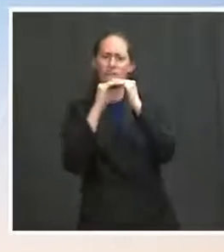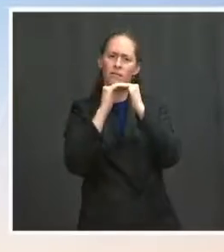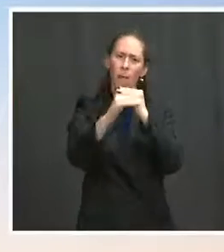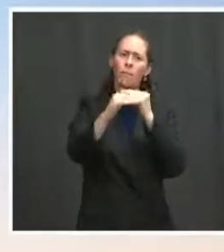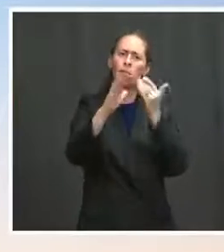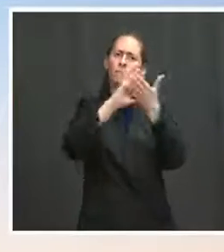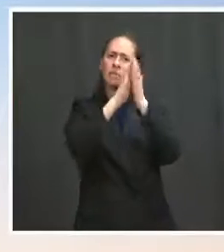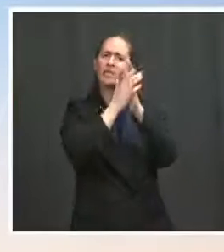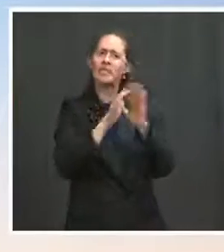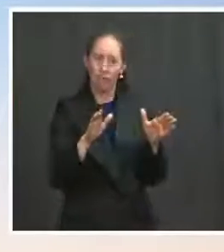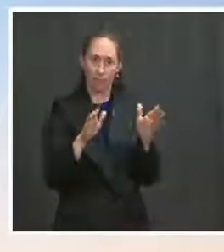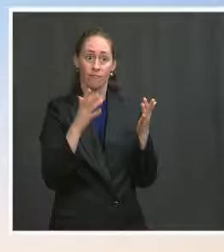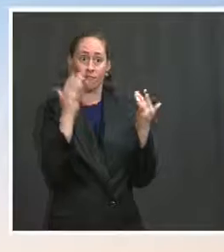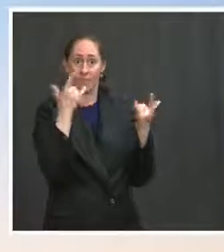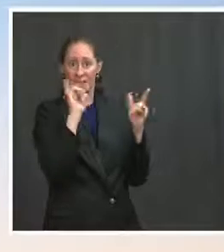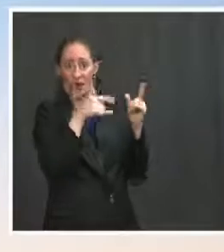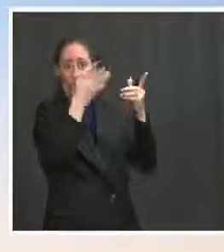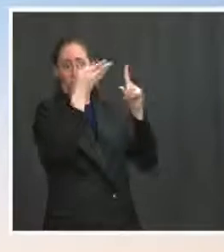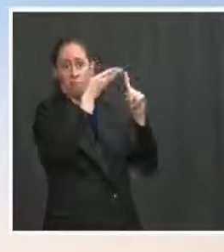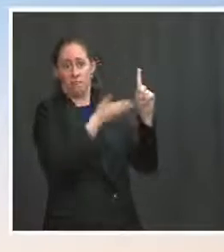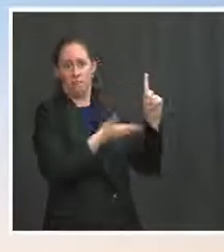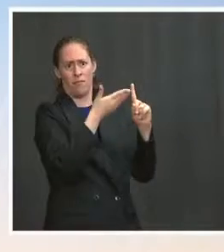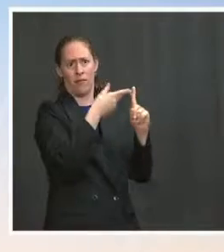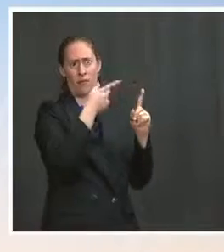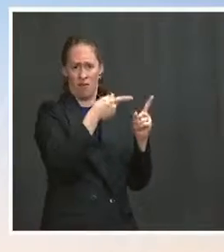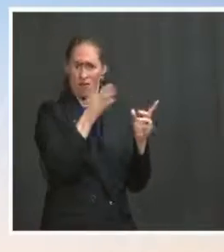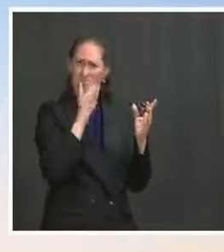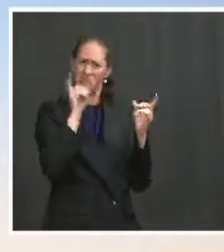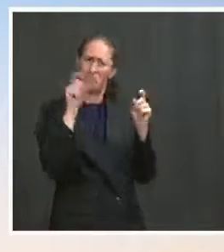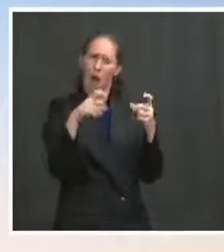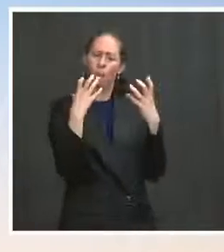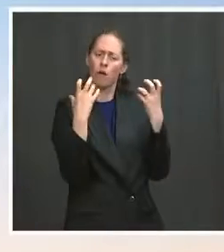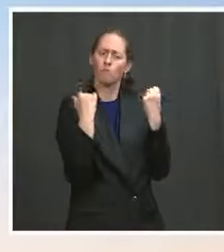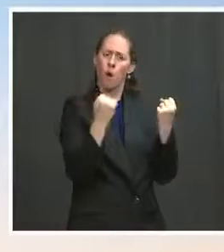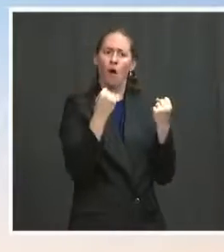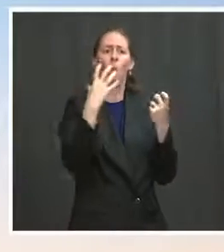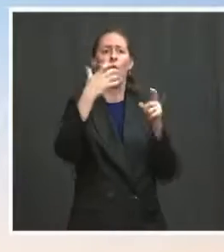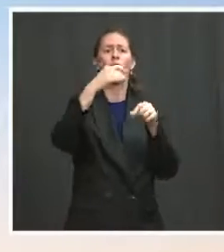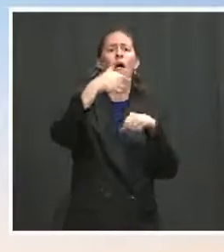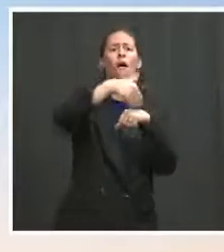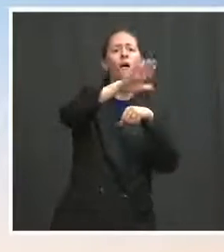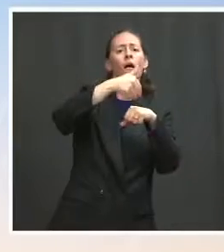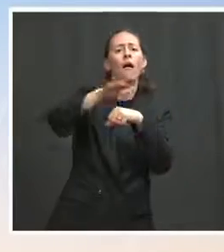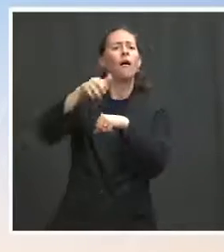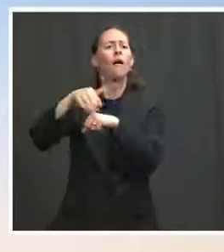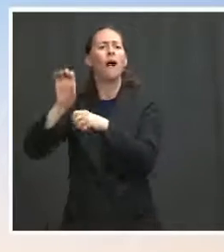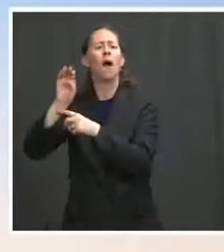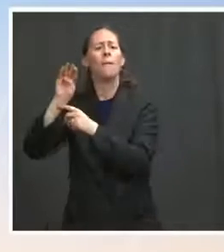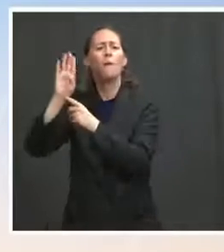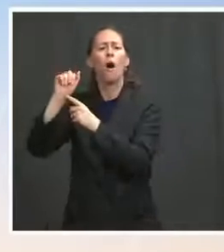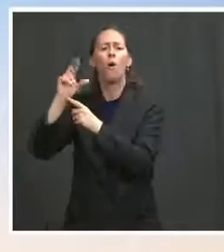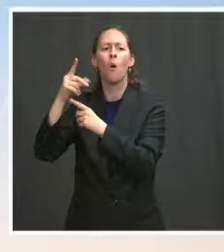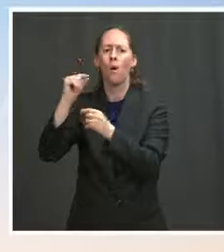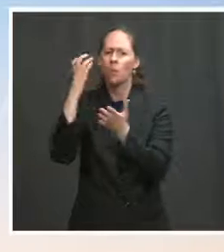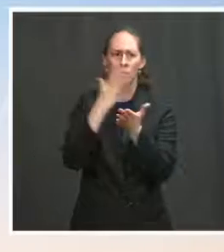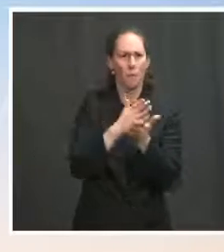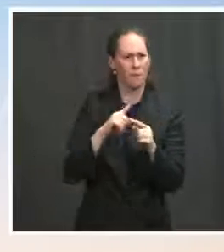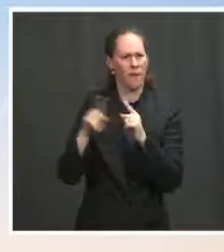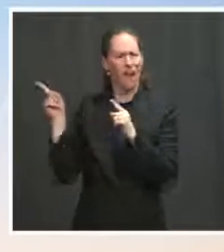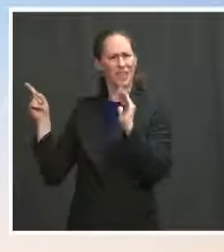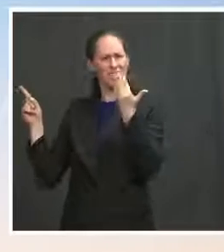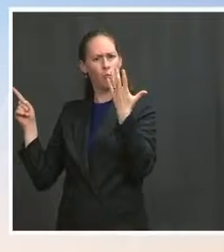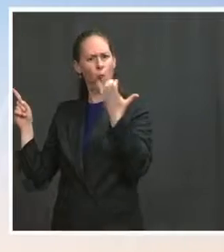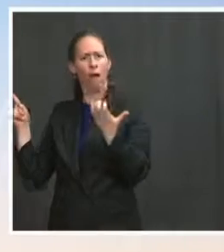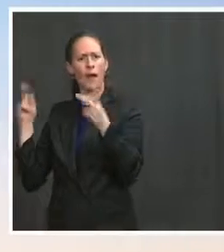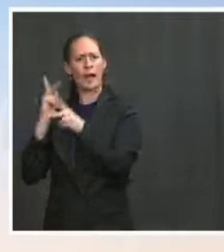why he advocates strongly to end the embargo. But the United States wants to continue the embargo. Do you know what is the